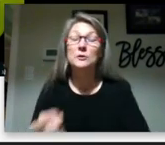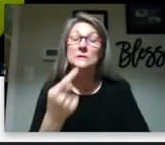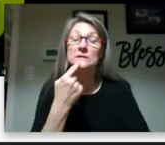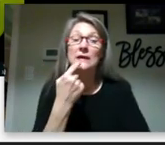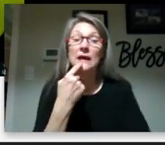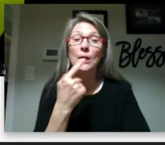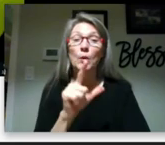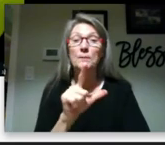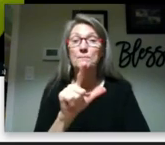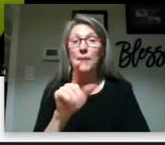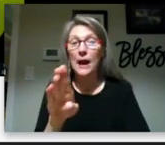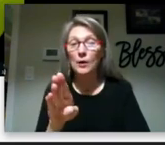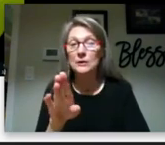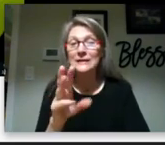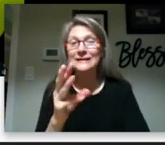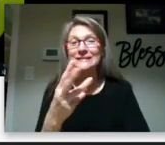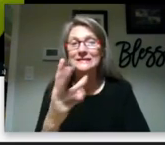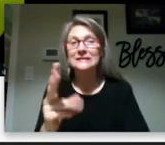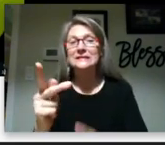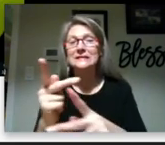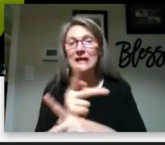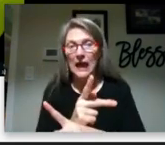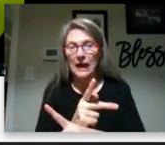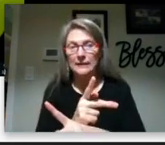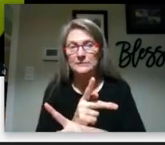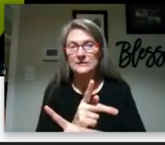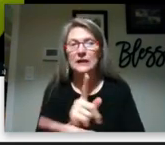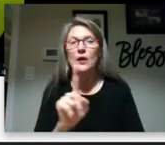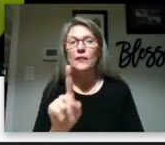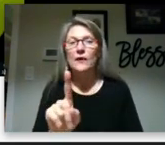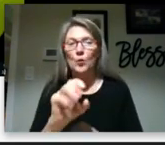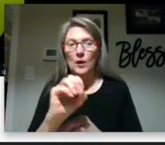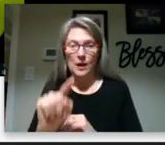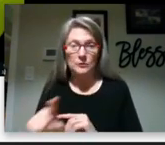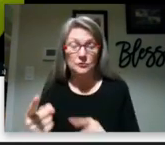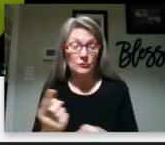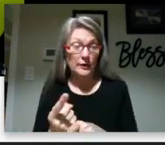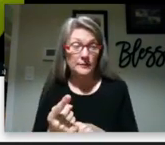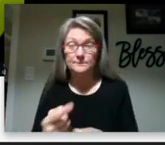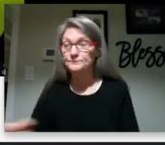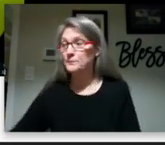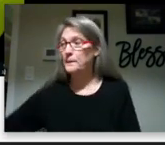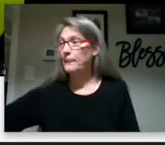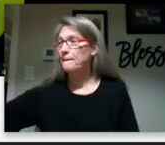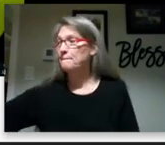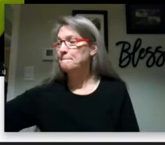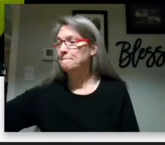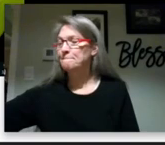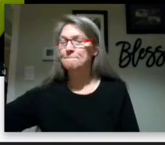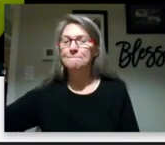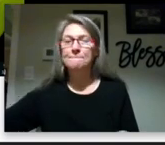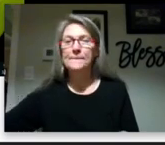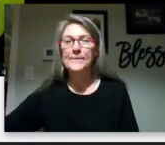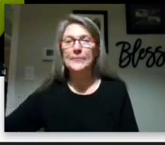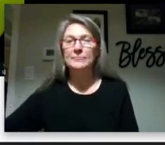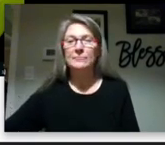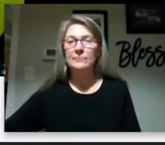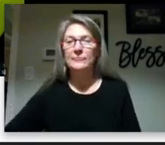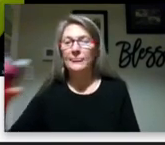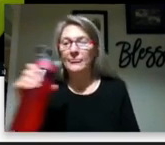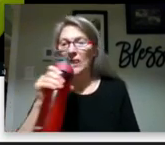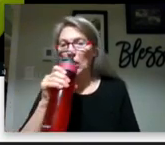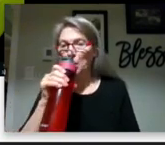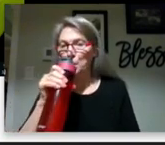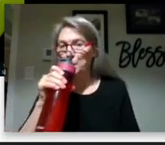a pound is 16 times greater than an ounce, right? So let's take that knowledge and